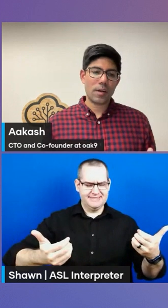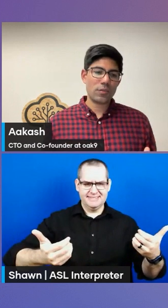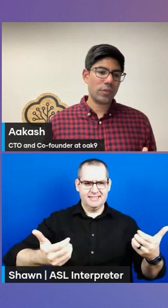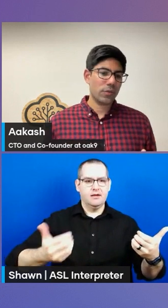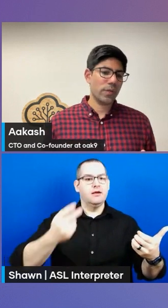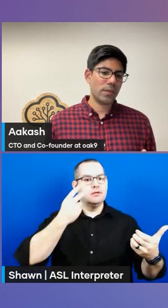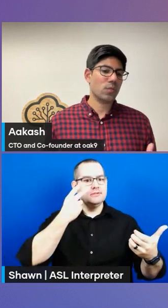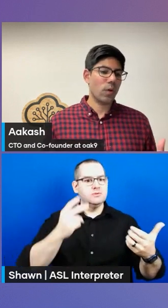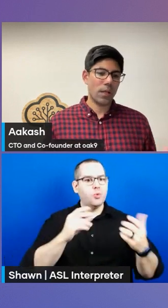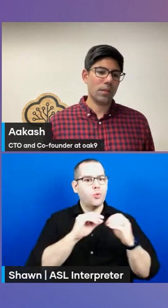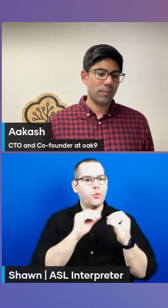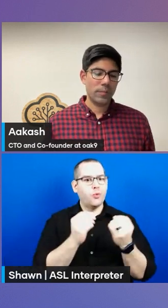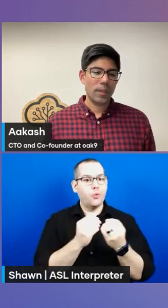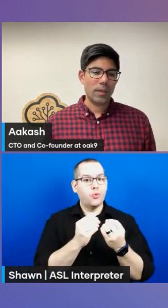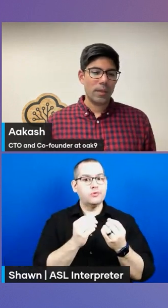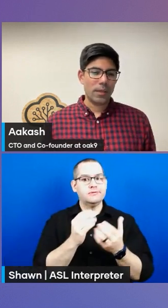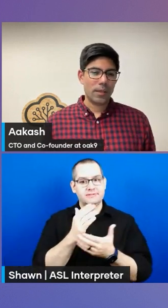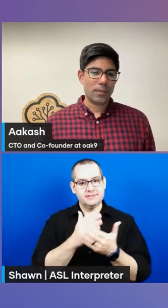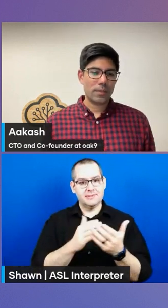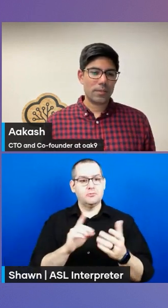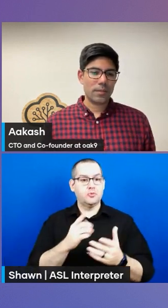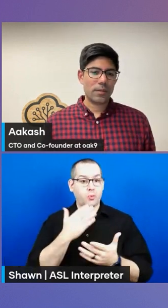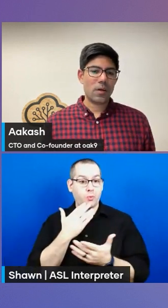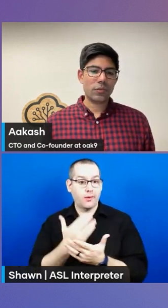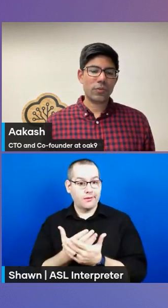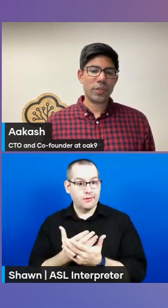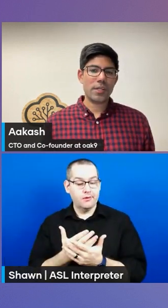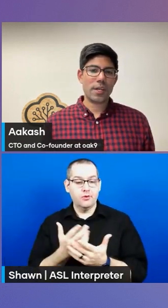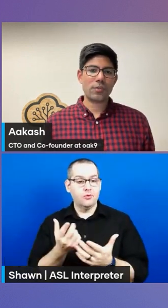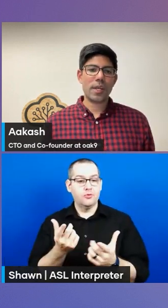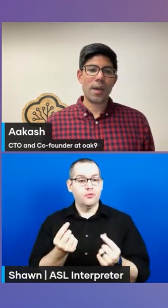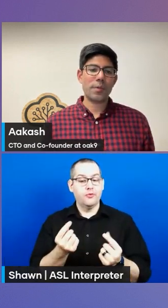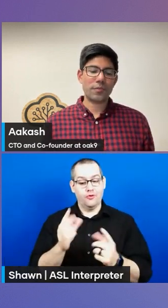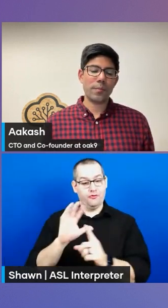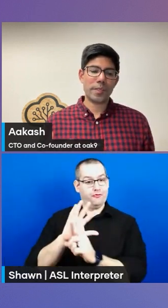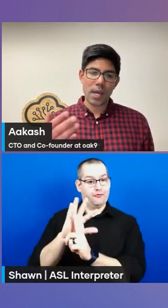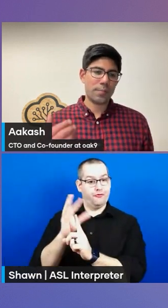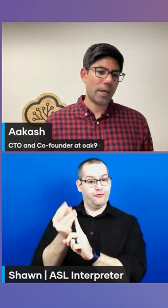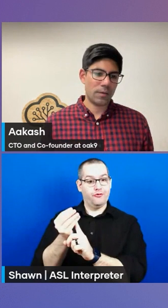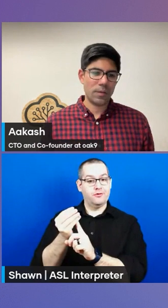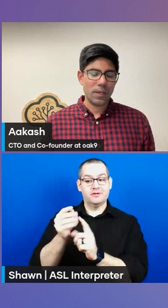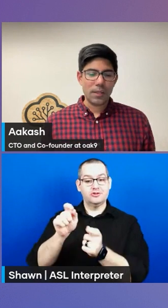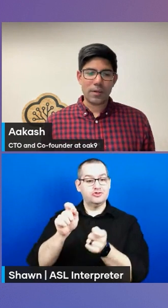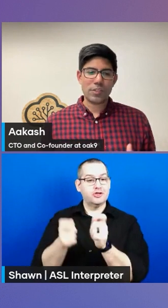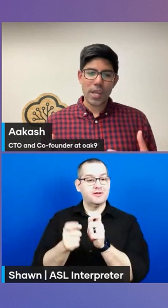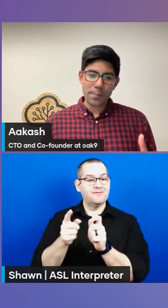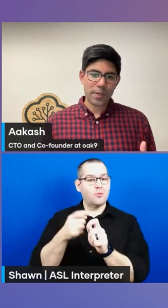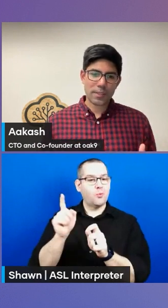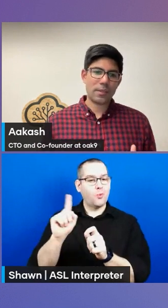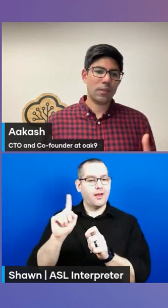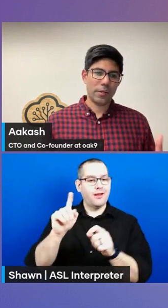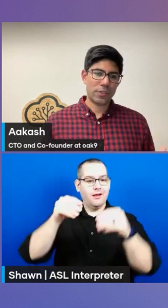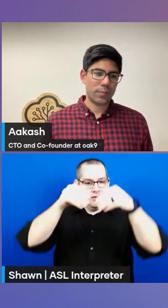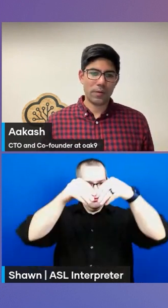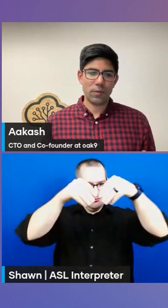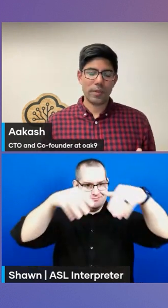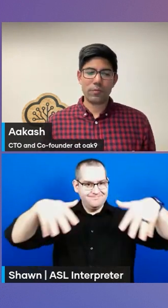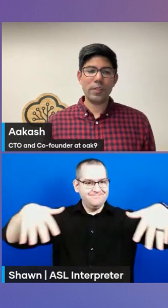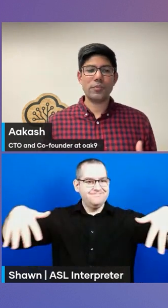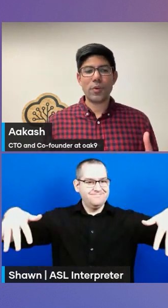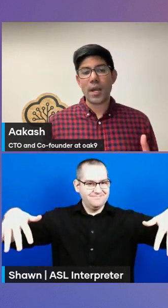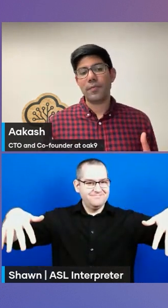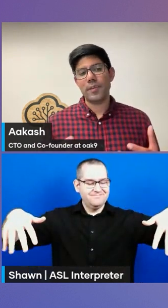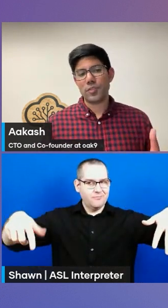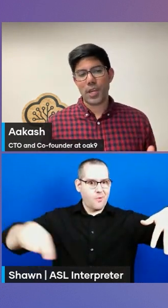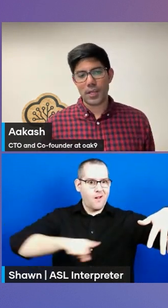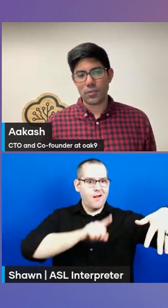organizations that are actually doing this well is the cultural change actually happens from the top down. There are champions at the leadership level that